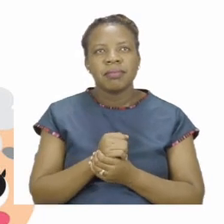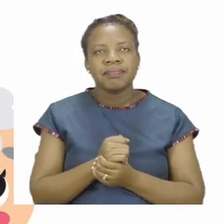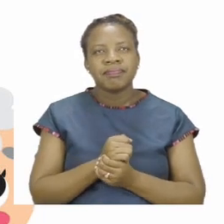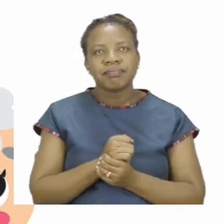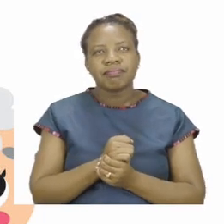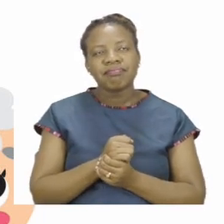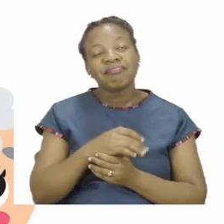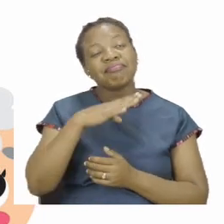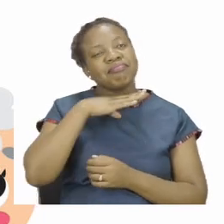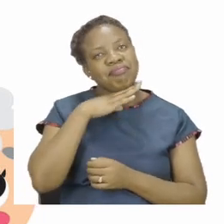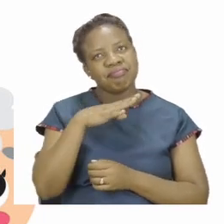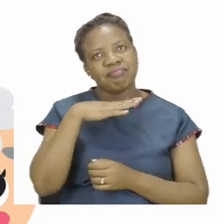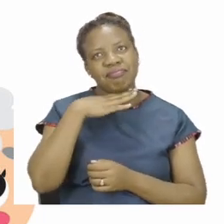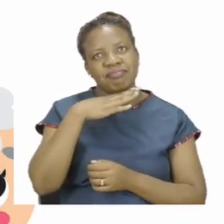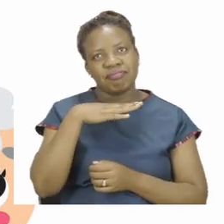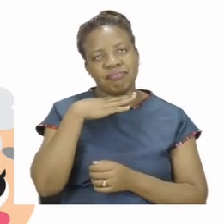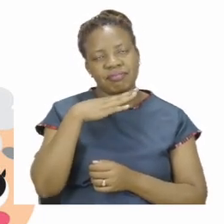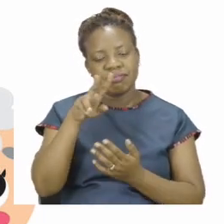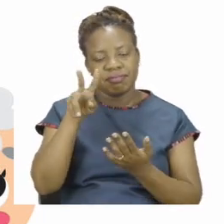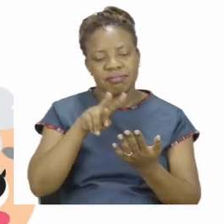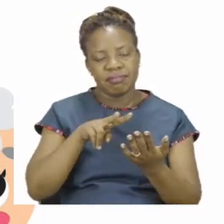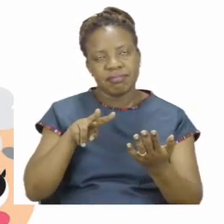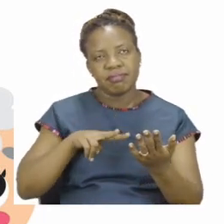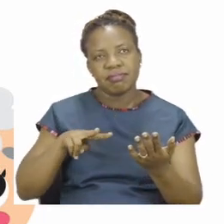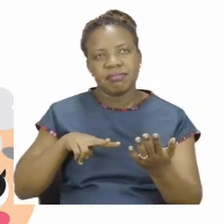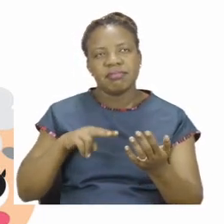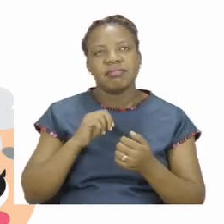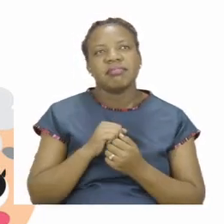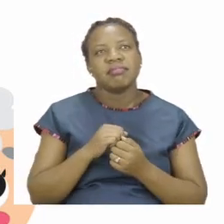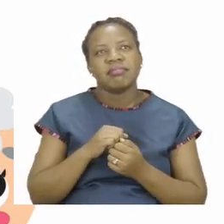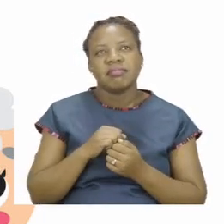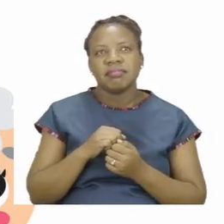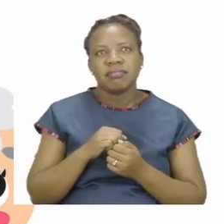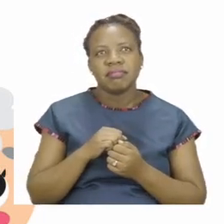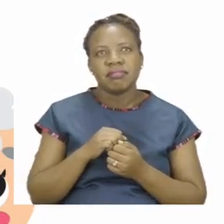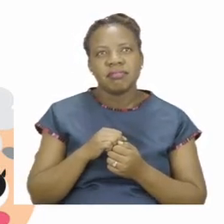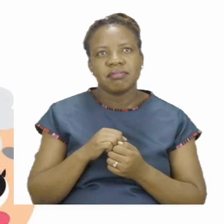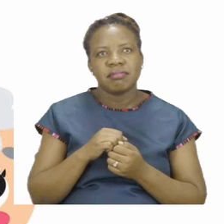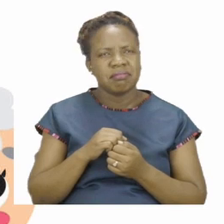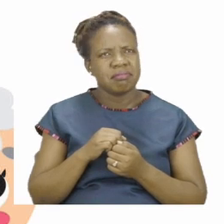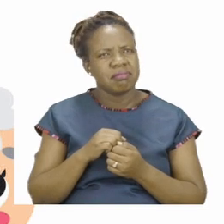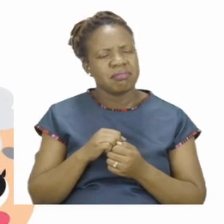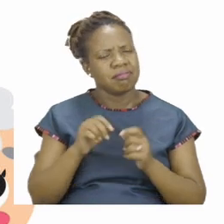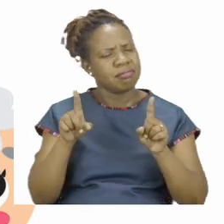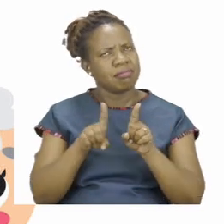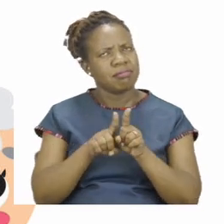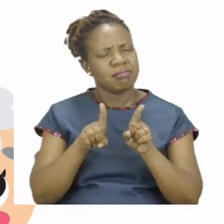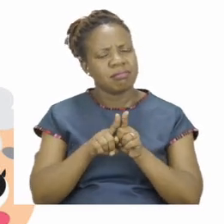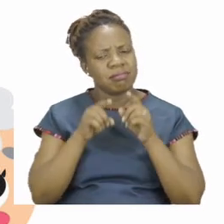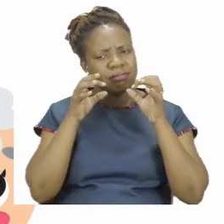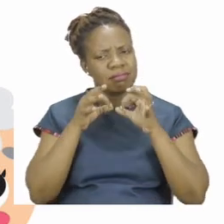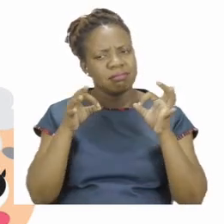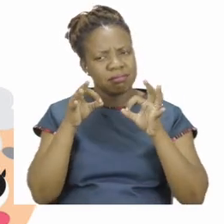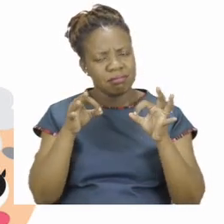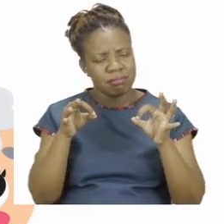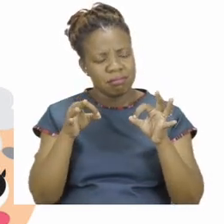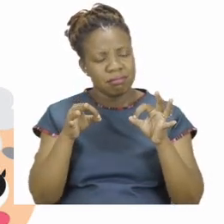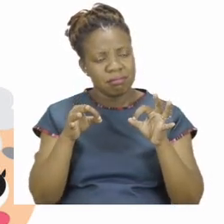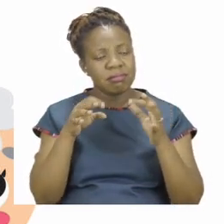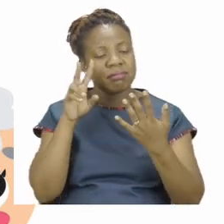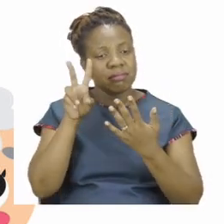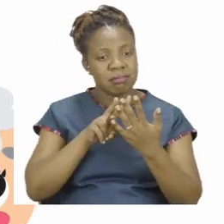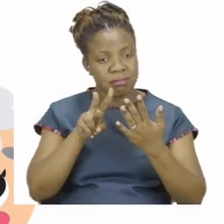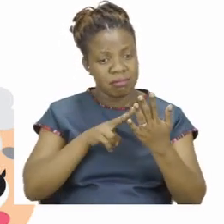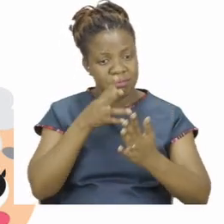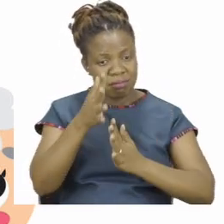have a reading comprehension, but it sounds more like a song. I'm going to read it for you for a first time, and